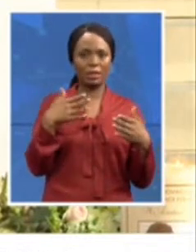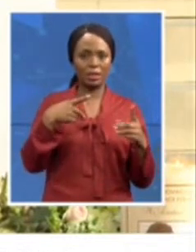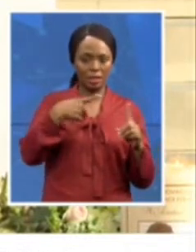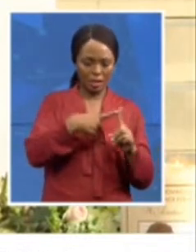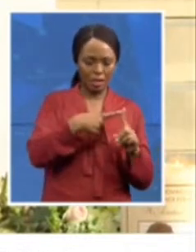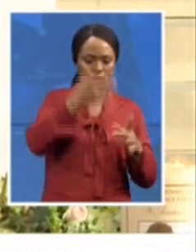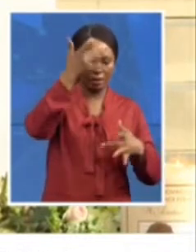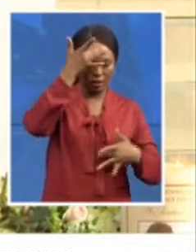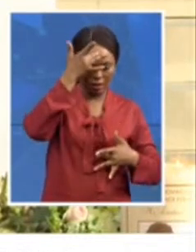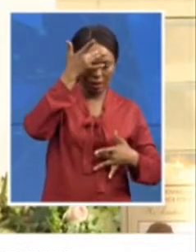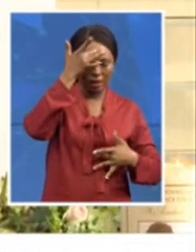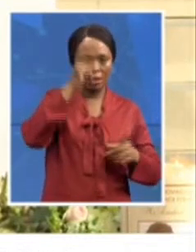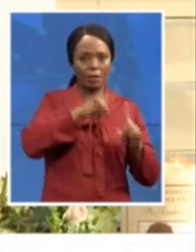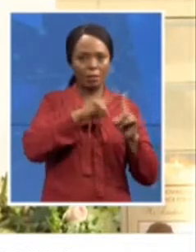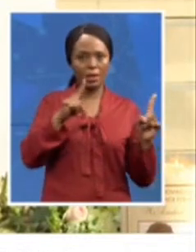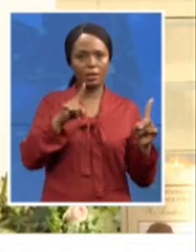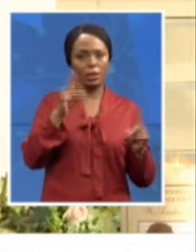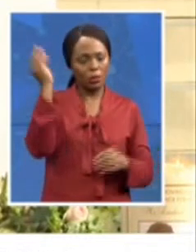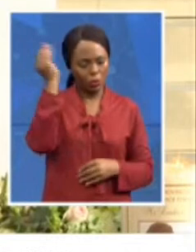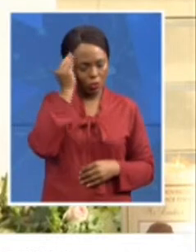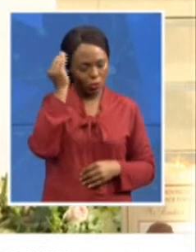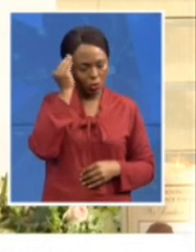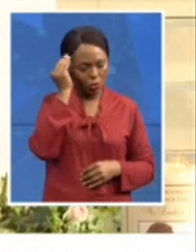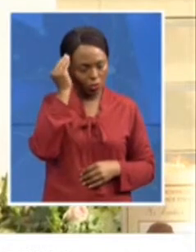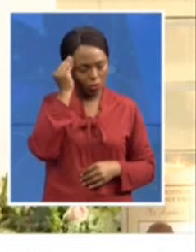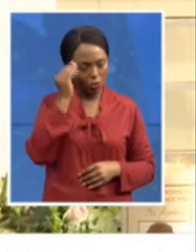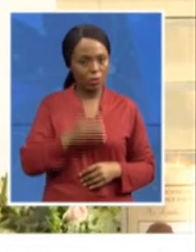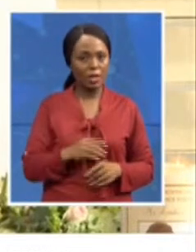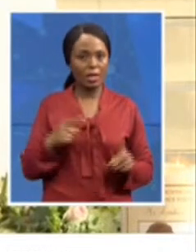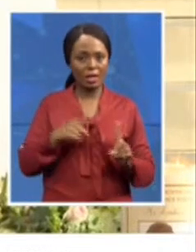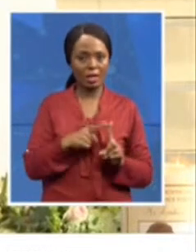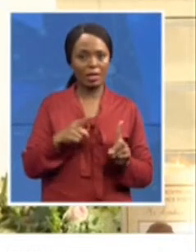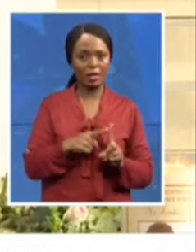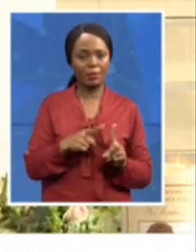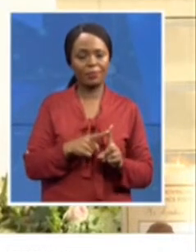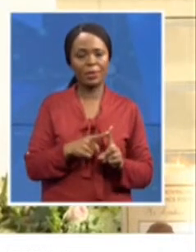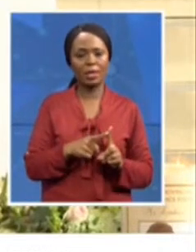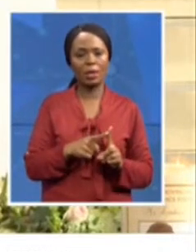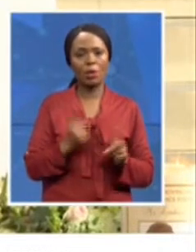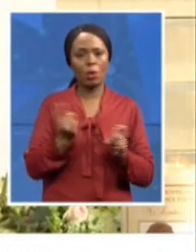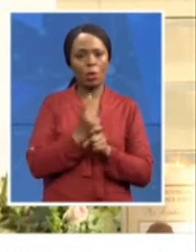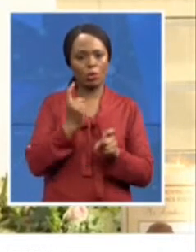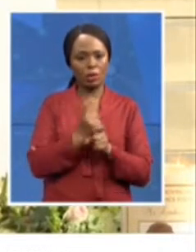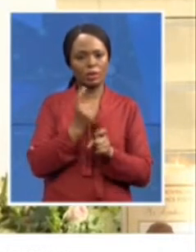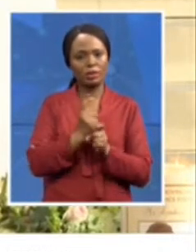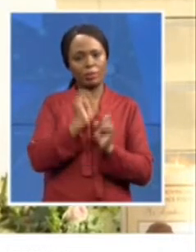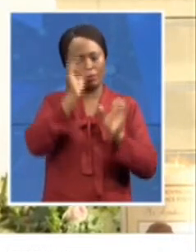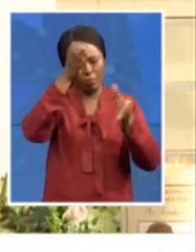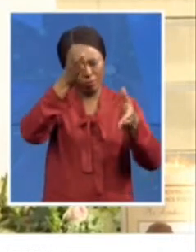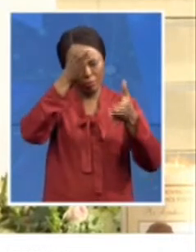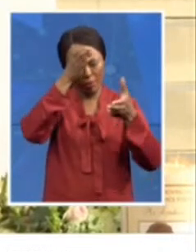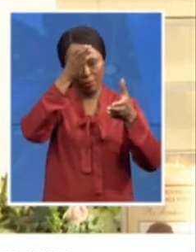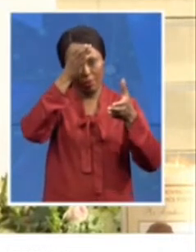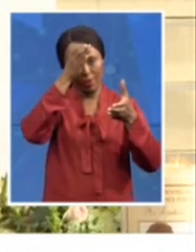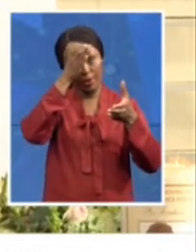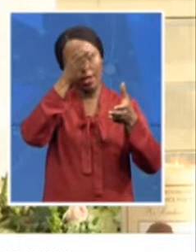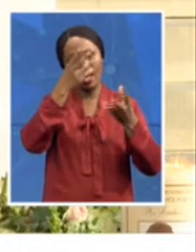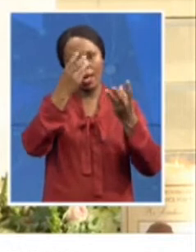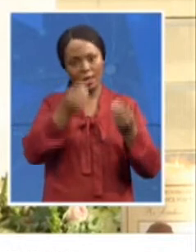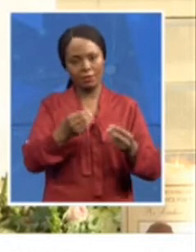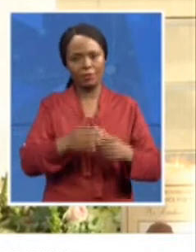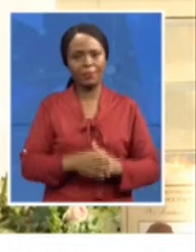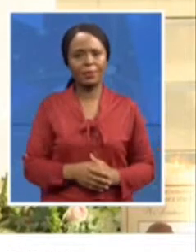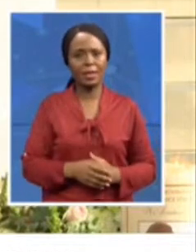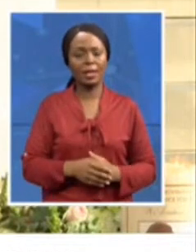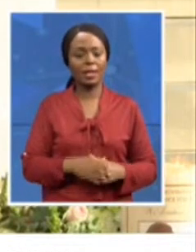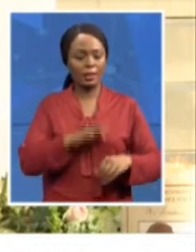natural attributes was her brilliant mind. During this period, I recall a time when I was visiting home in Pretoria,